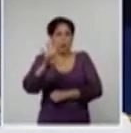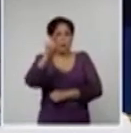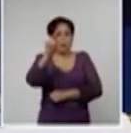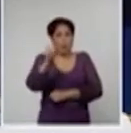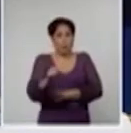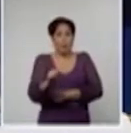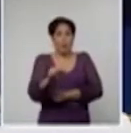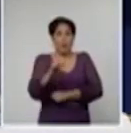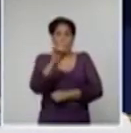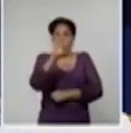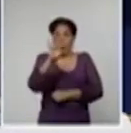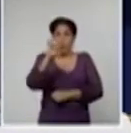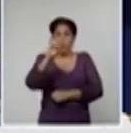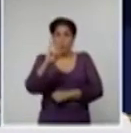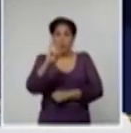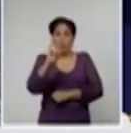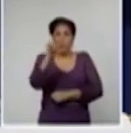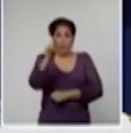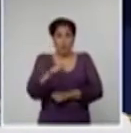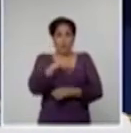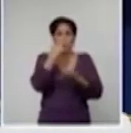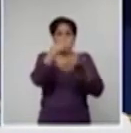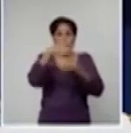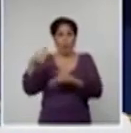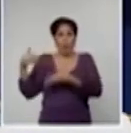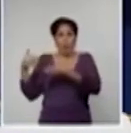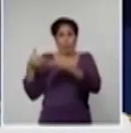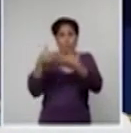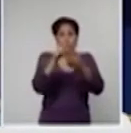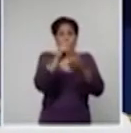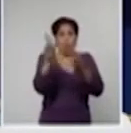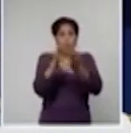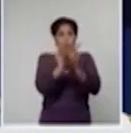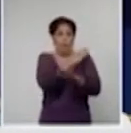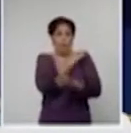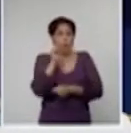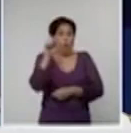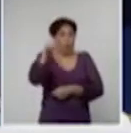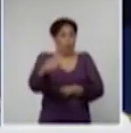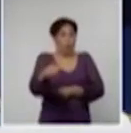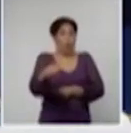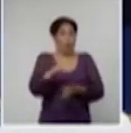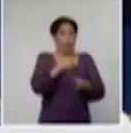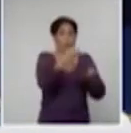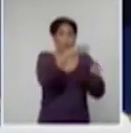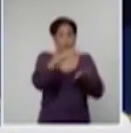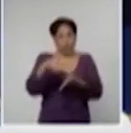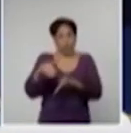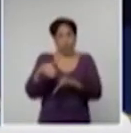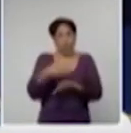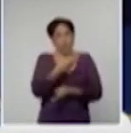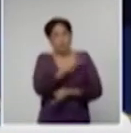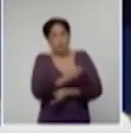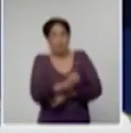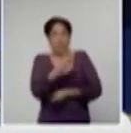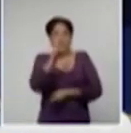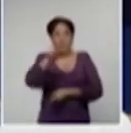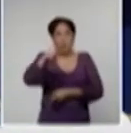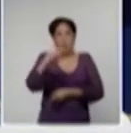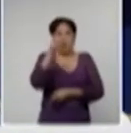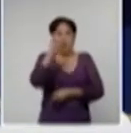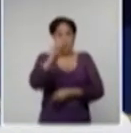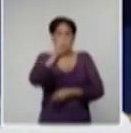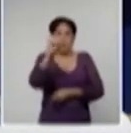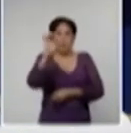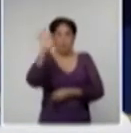in the list of countries of the world reporting cases of COVID-19. And here we have a chart that we would like to show